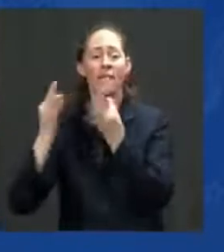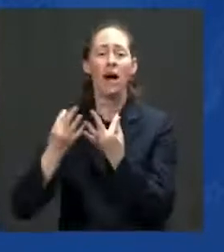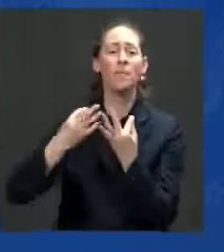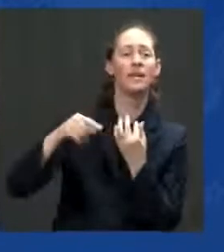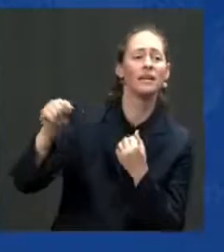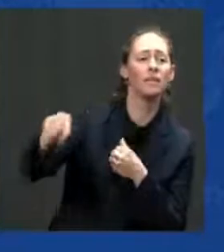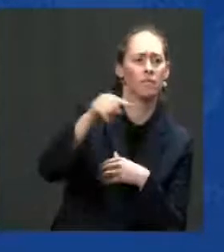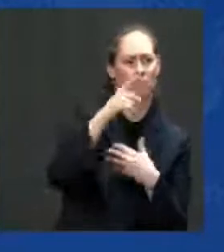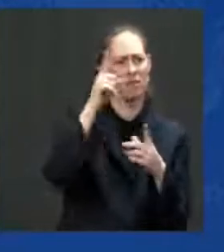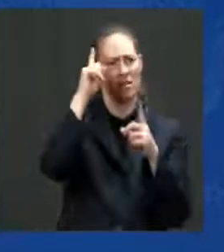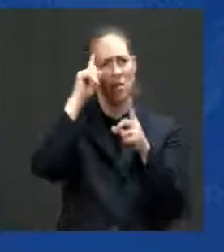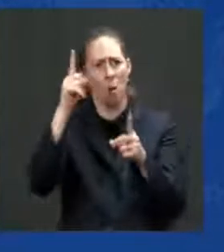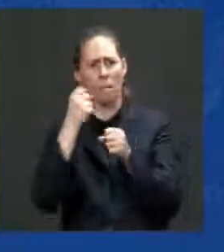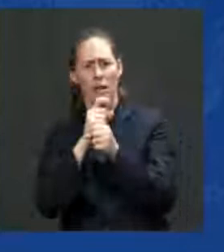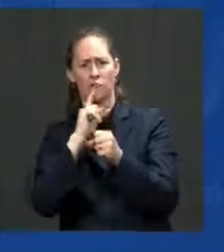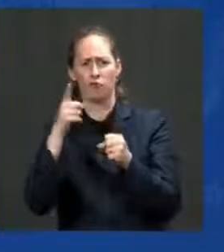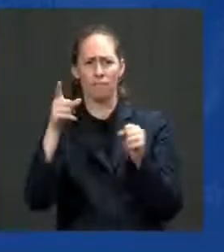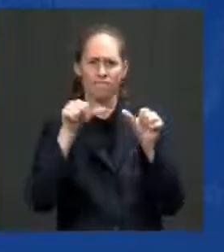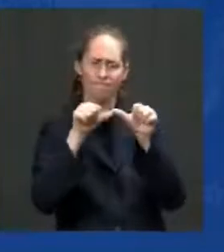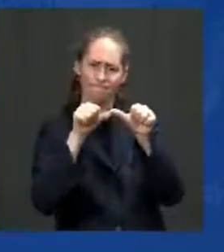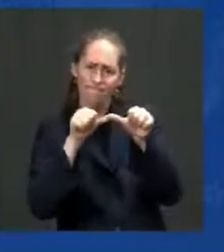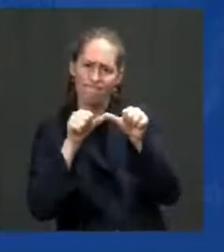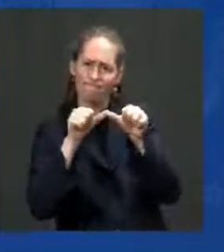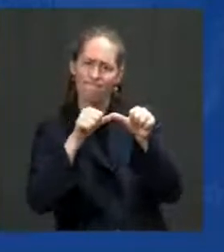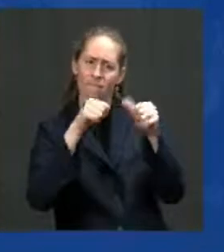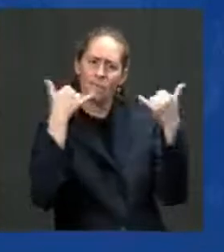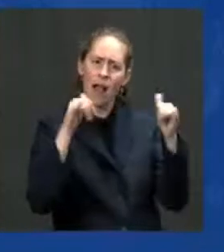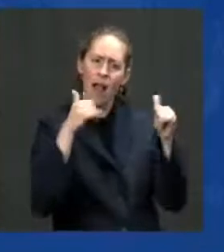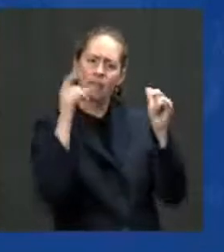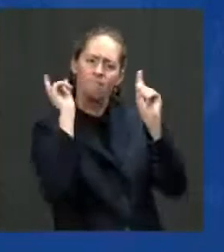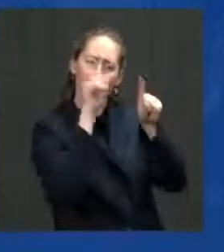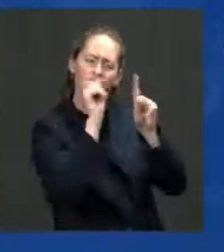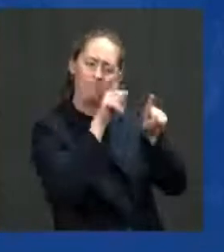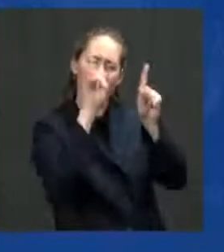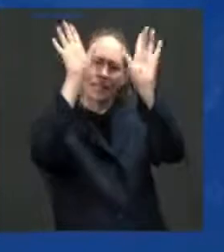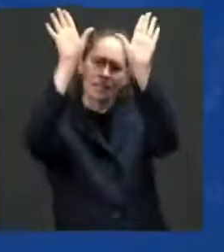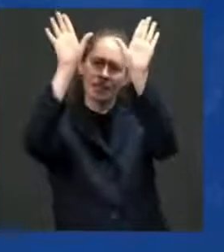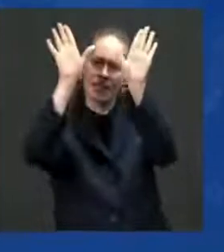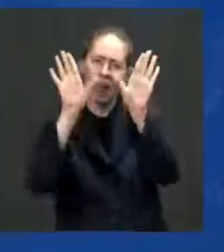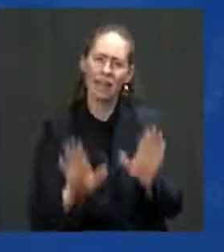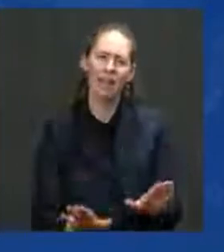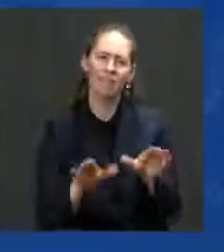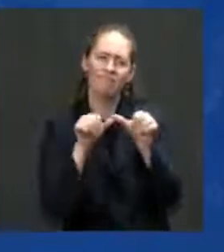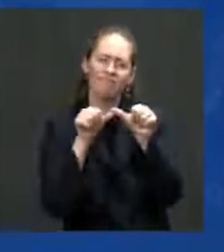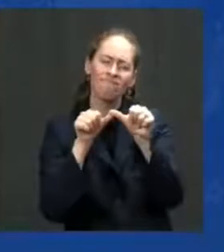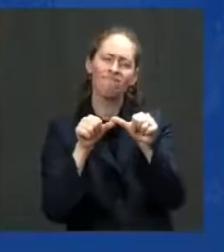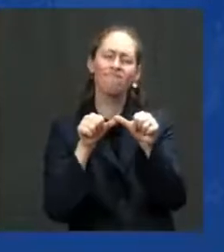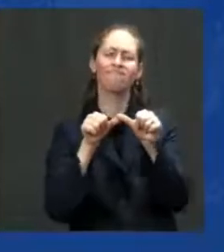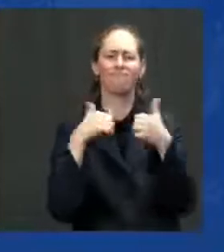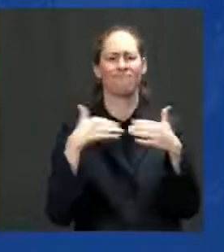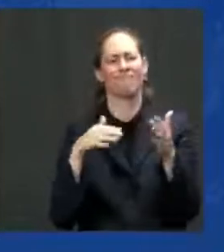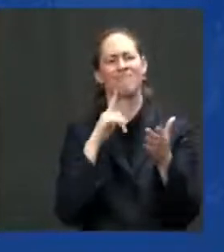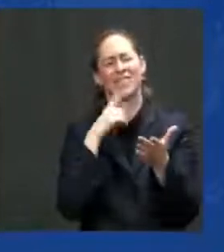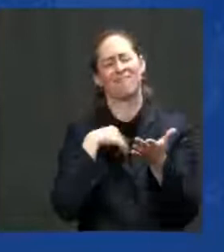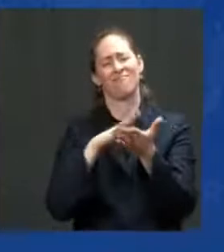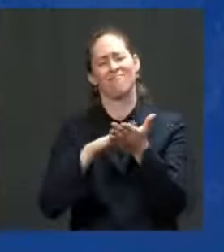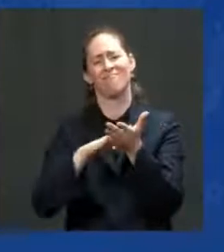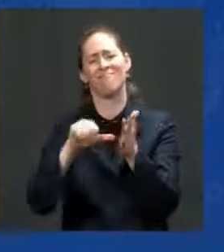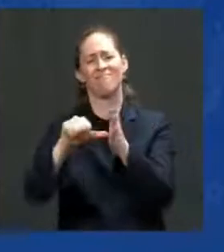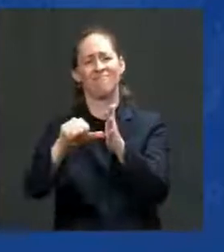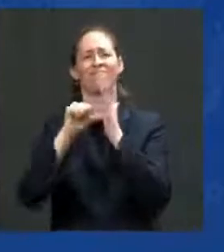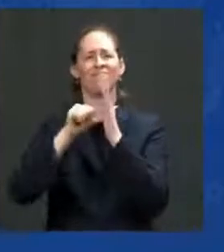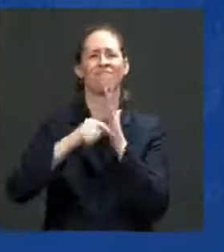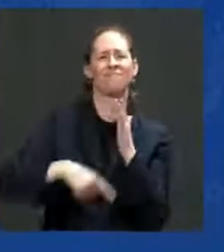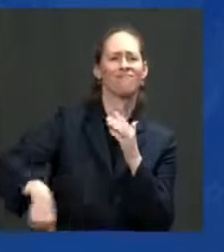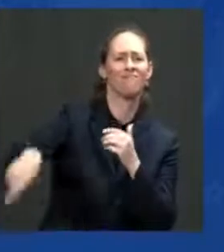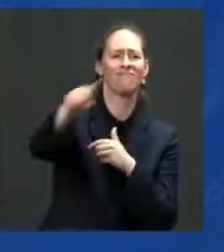team on the field every Sunday. And it's a great compliment to all of you. I can't say enough about our owners. The Glazer family is they're the